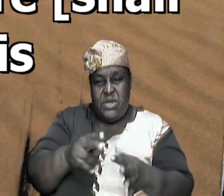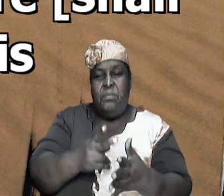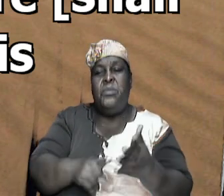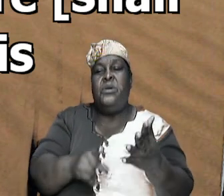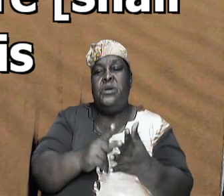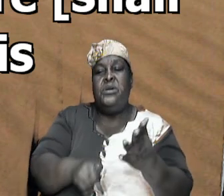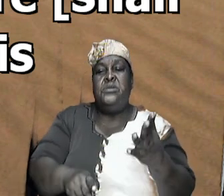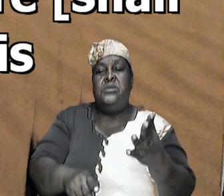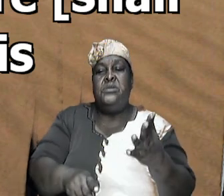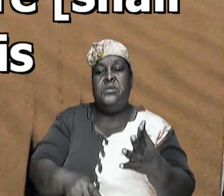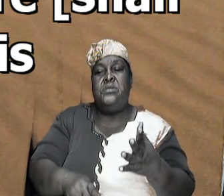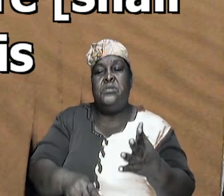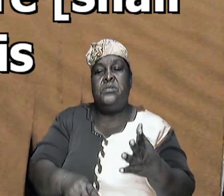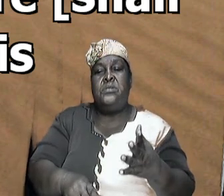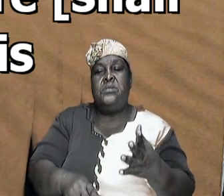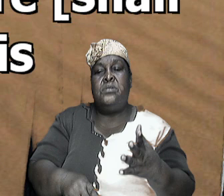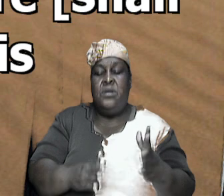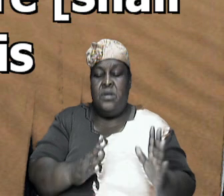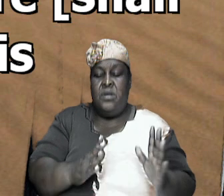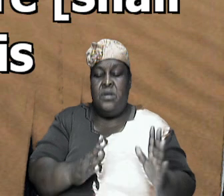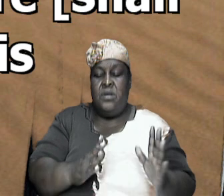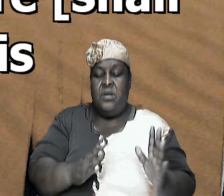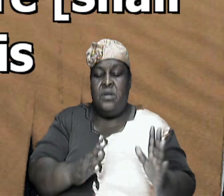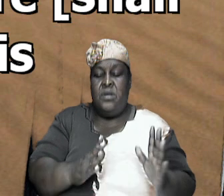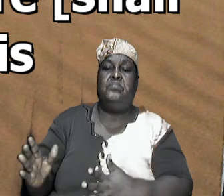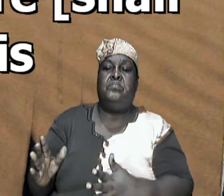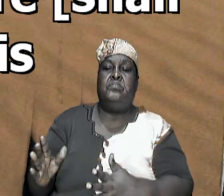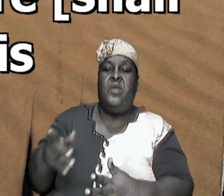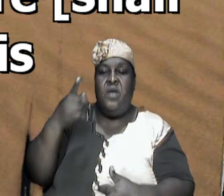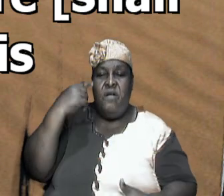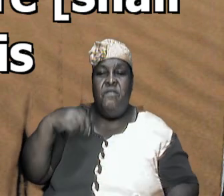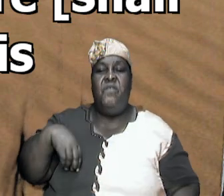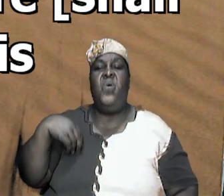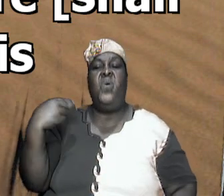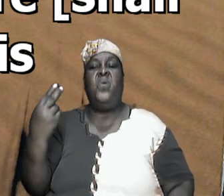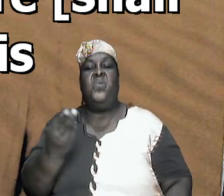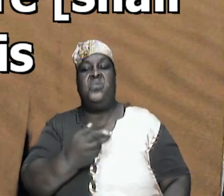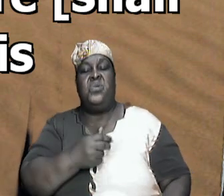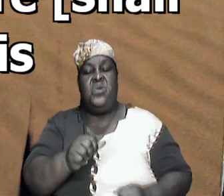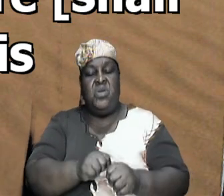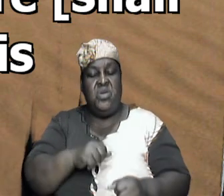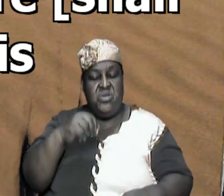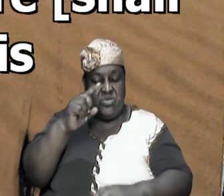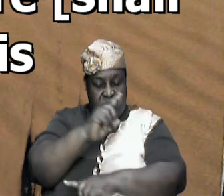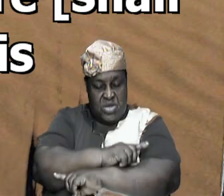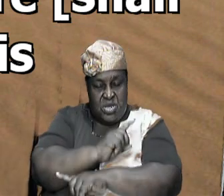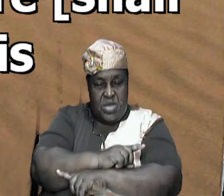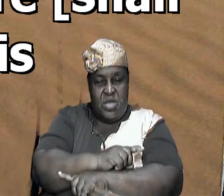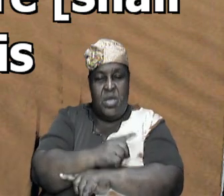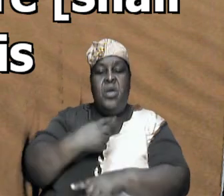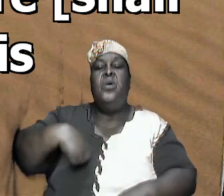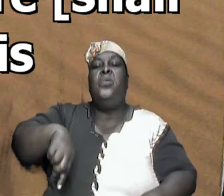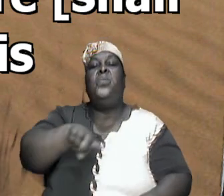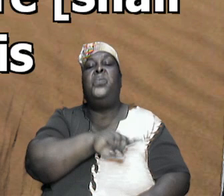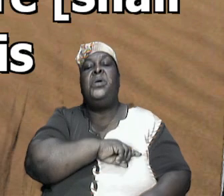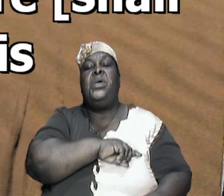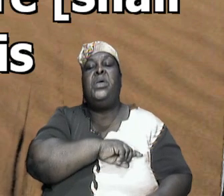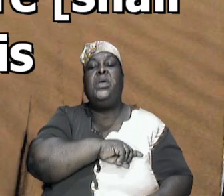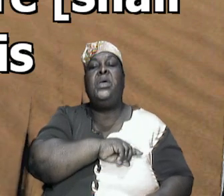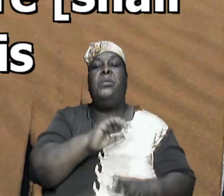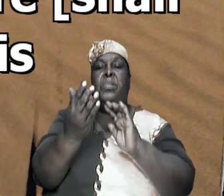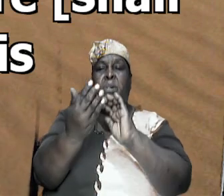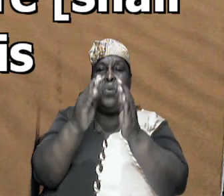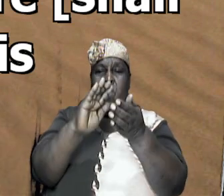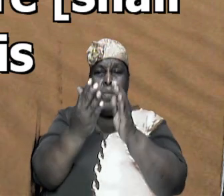of your plan is for each day you become a little